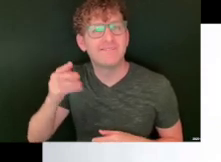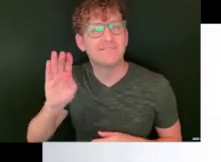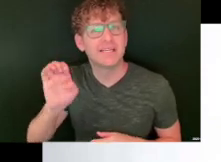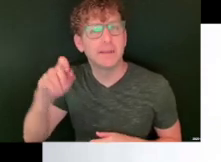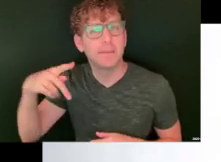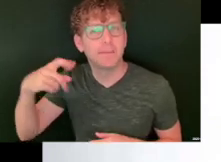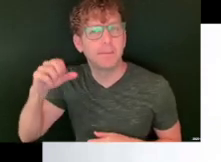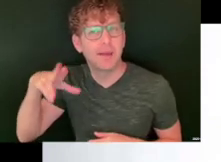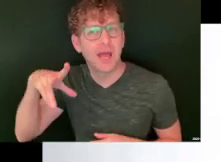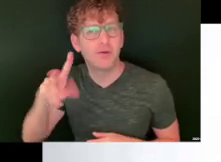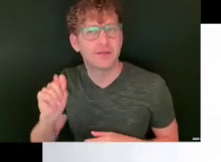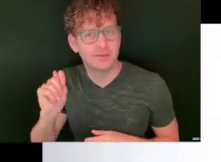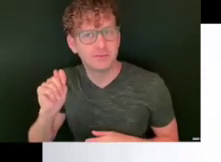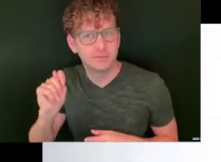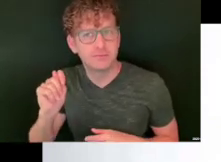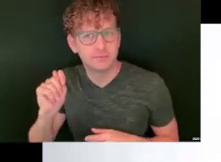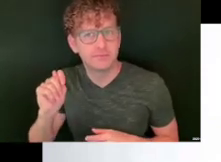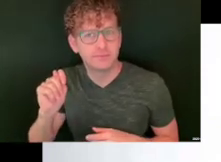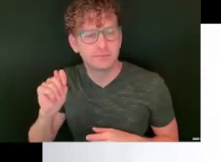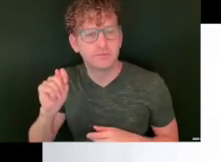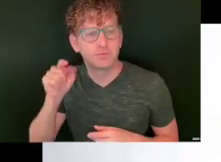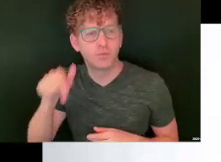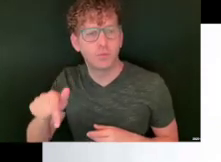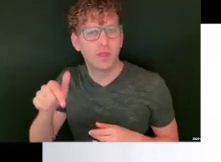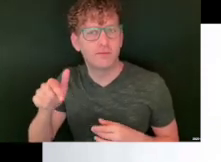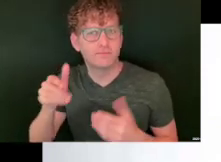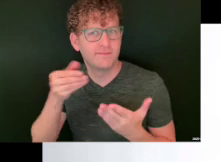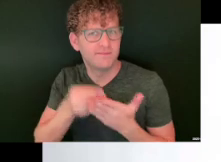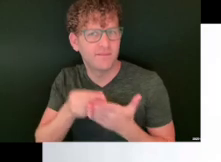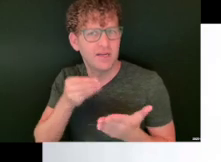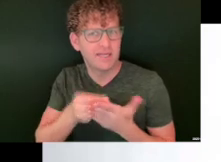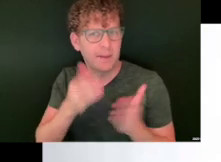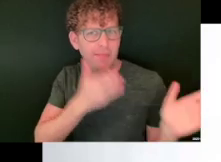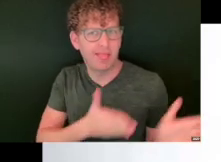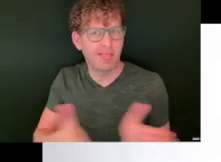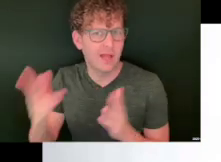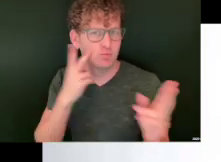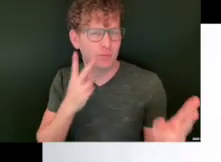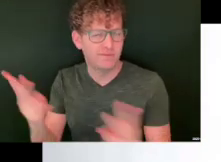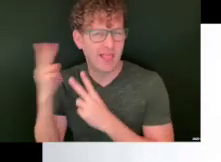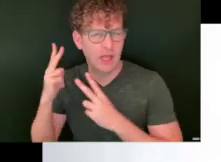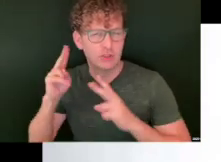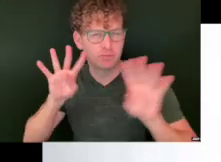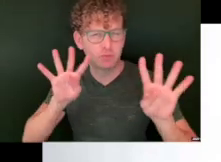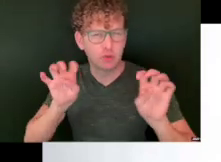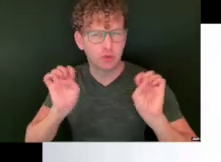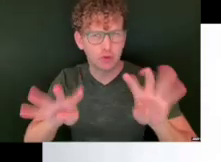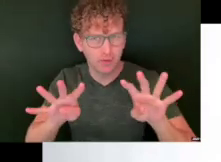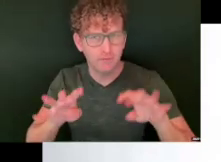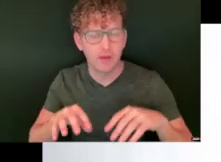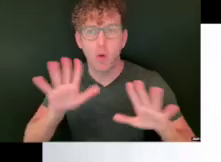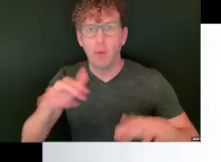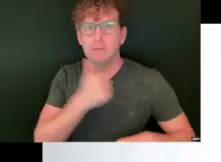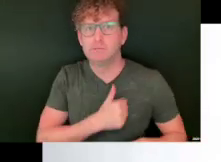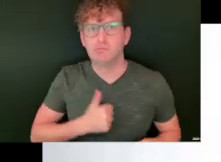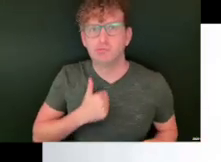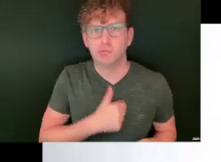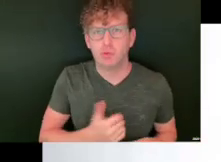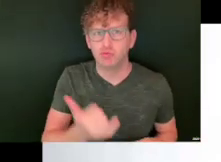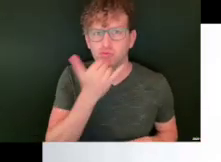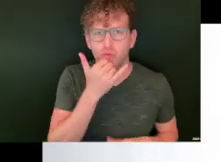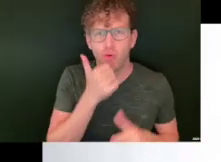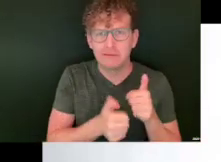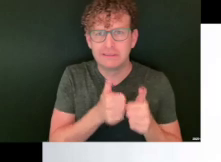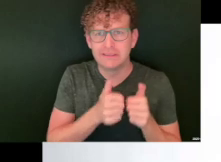will allocate or assign the funds that are appropriated or designated to it by the